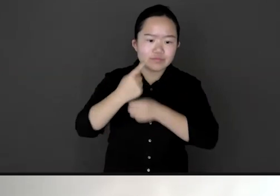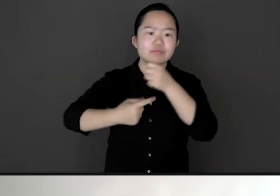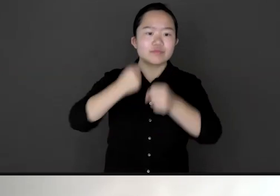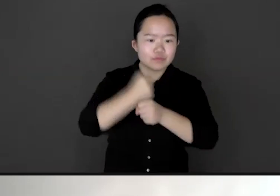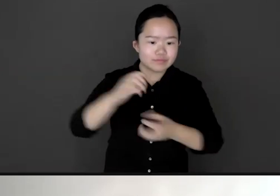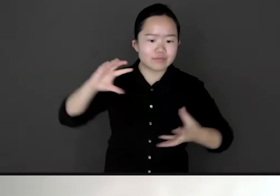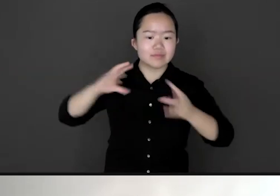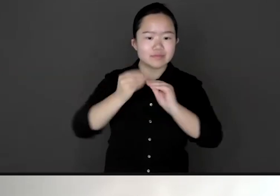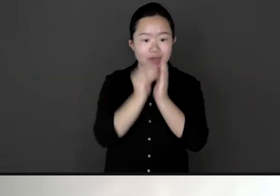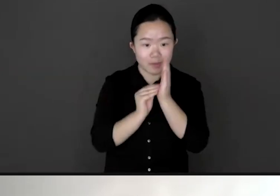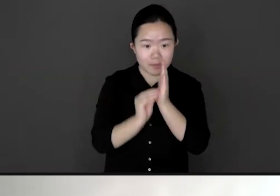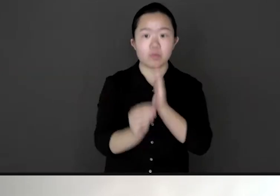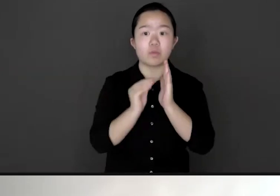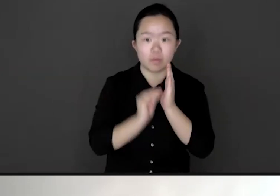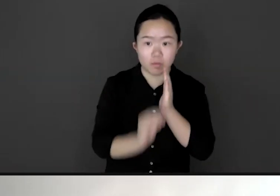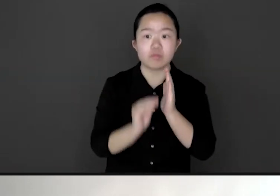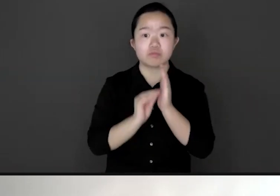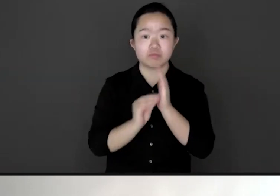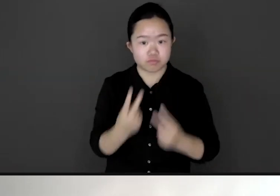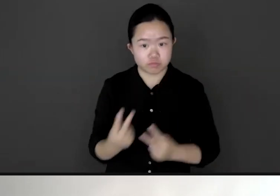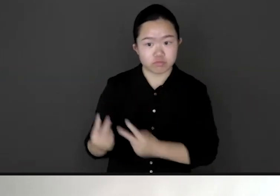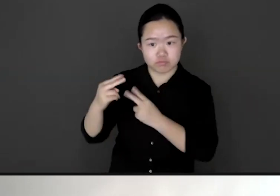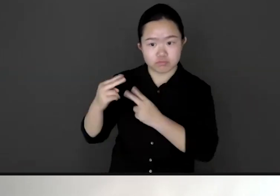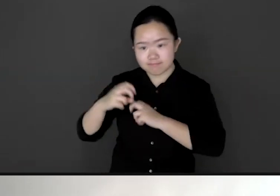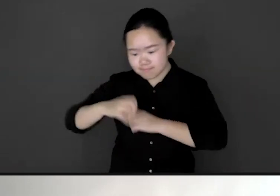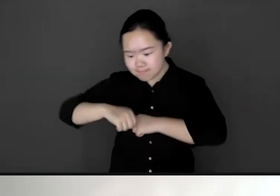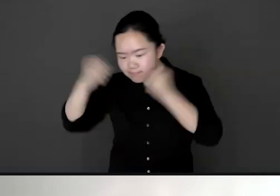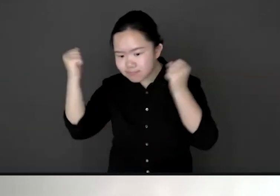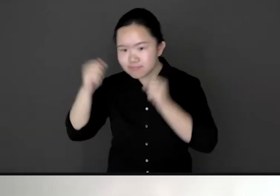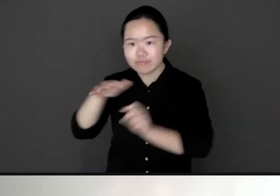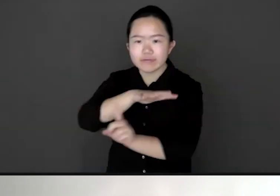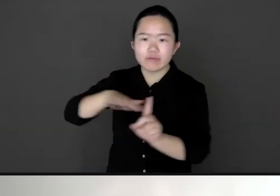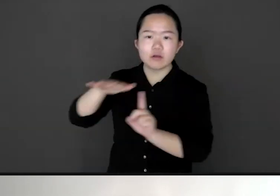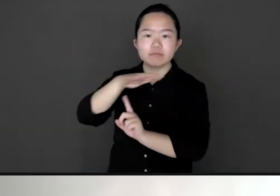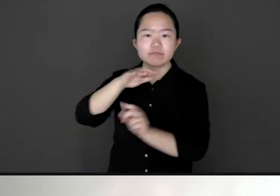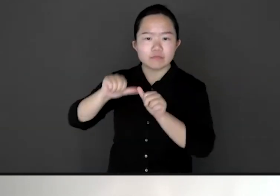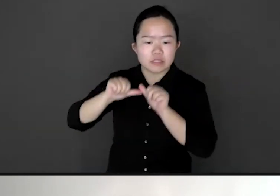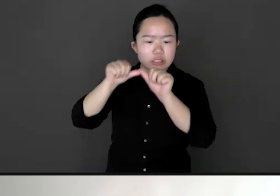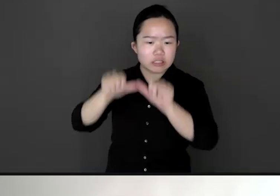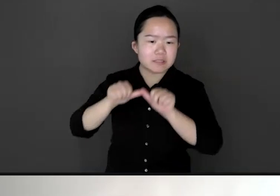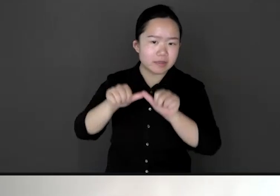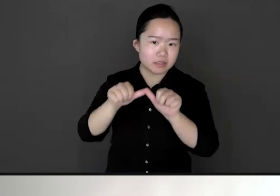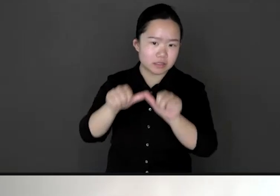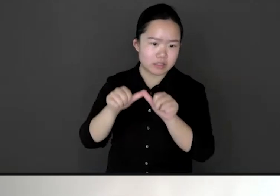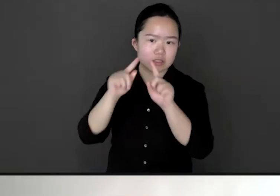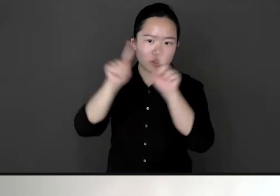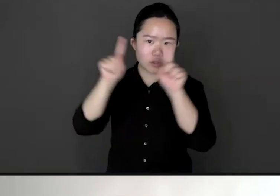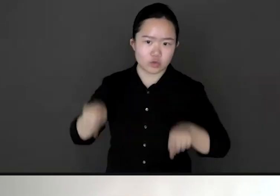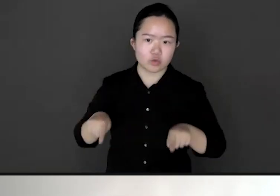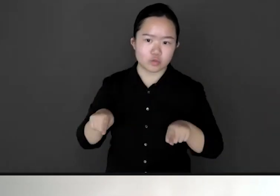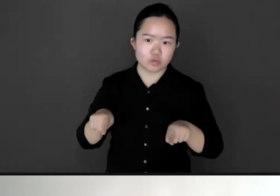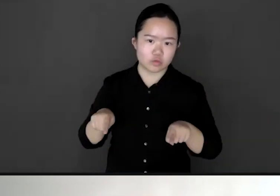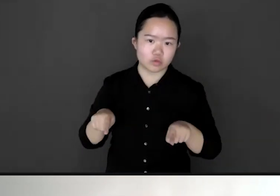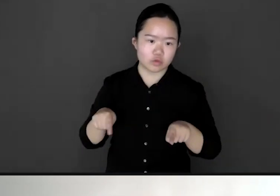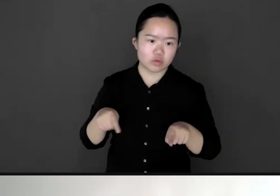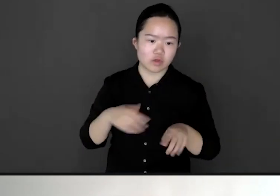my users to be able to do it. So sadly, accessibility doesn't even come at, the point of thought. So my